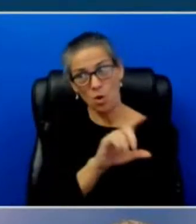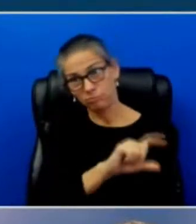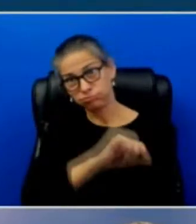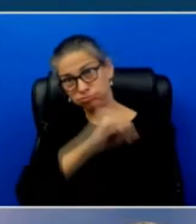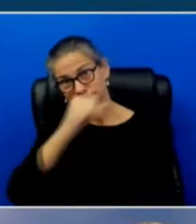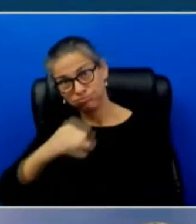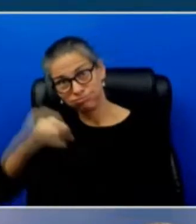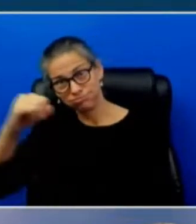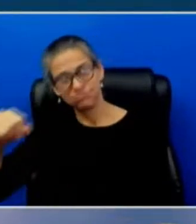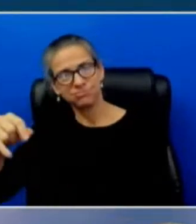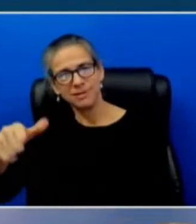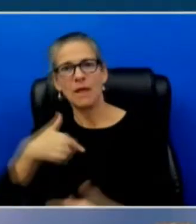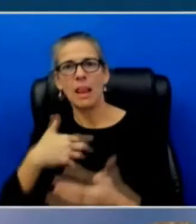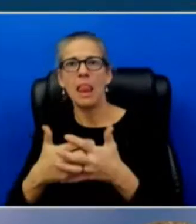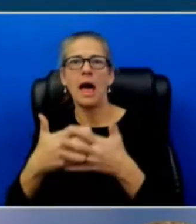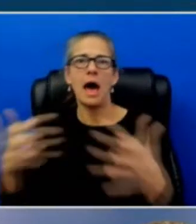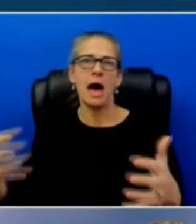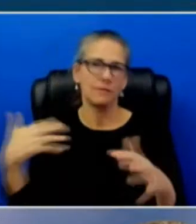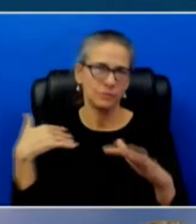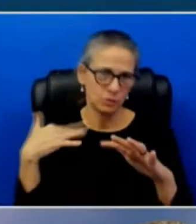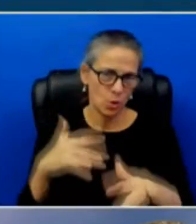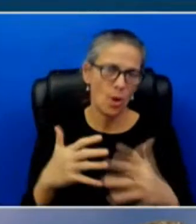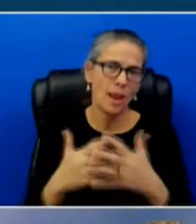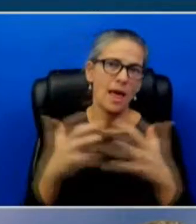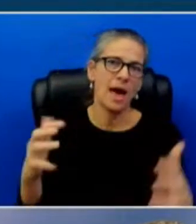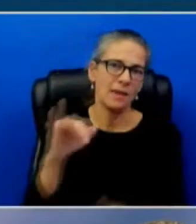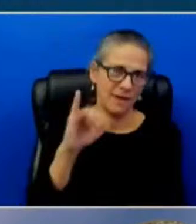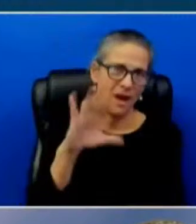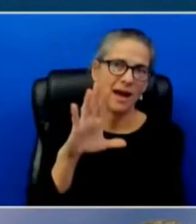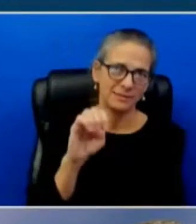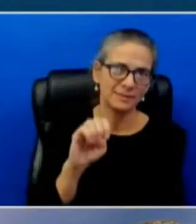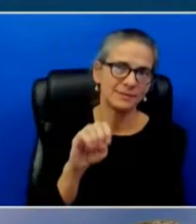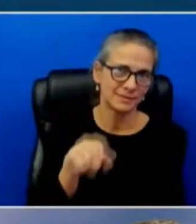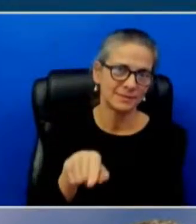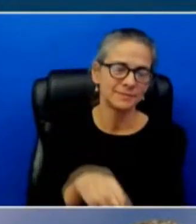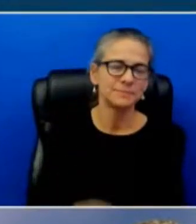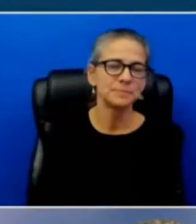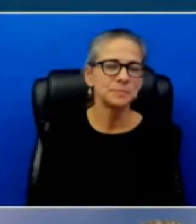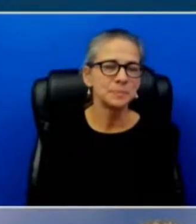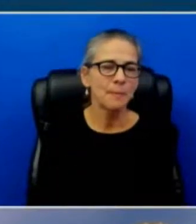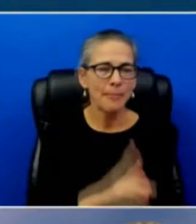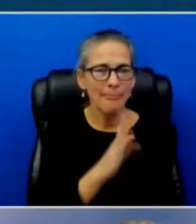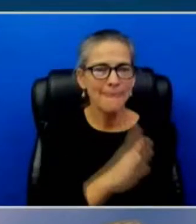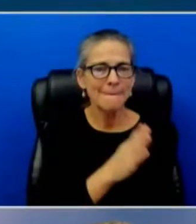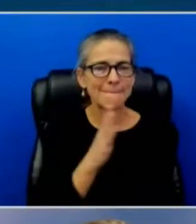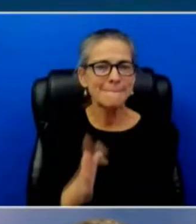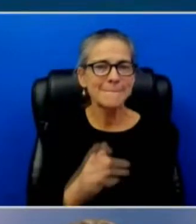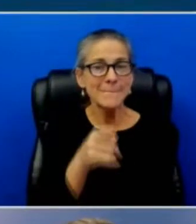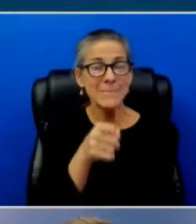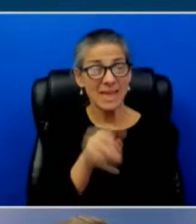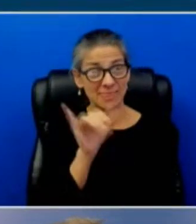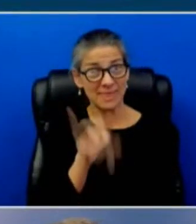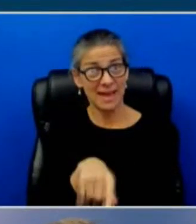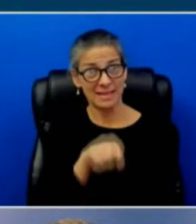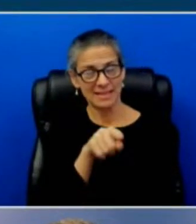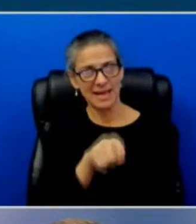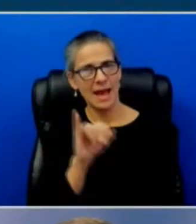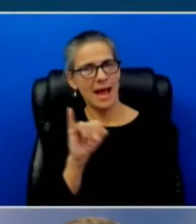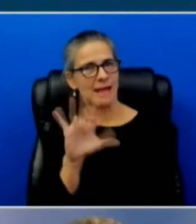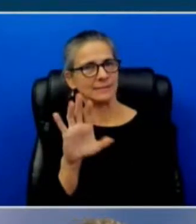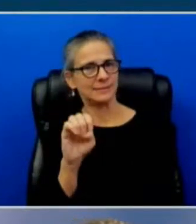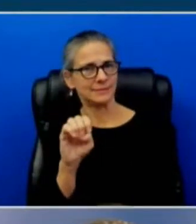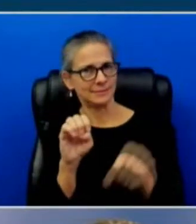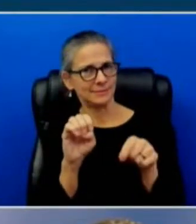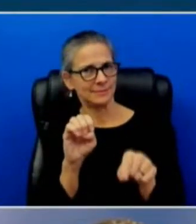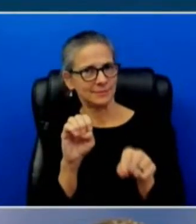and a lot of ice. When we look at the next slide, that is ice accumulation. That is a